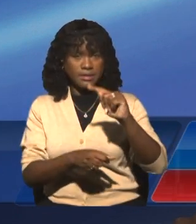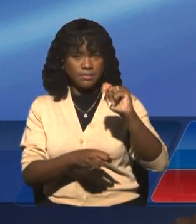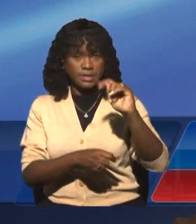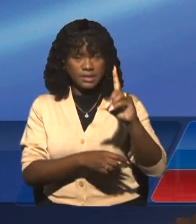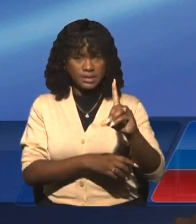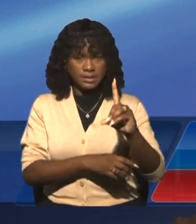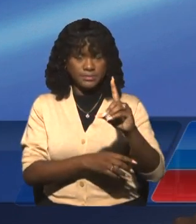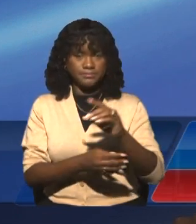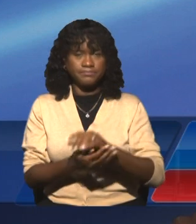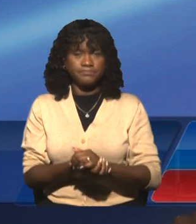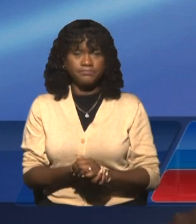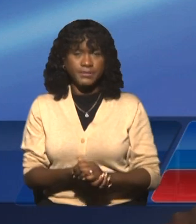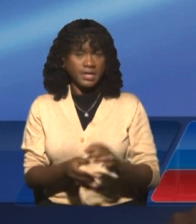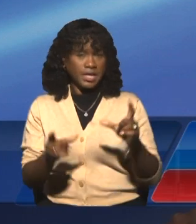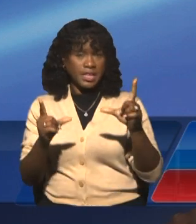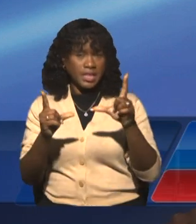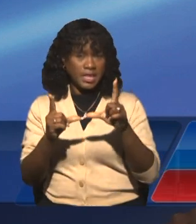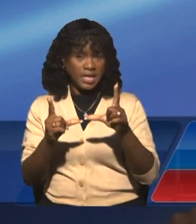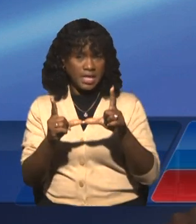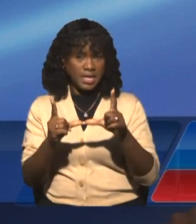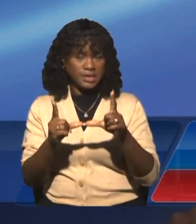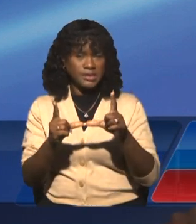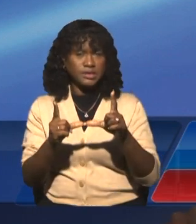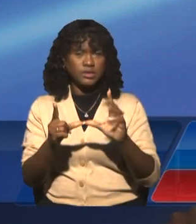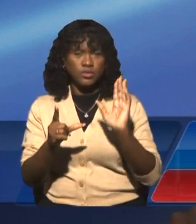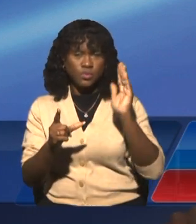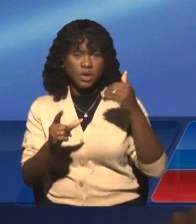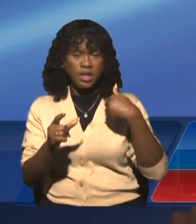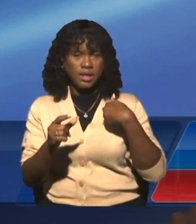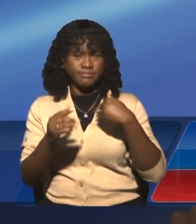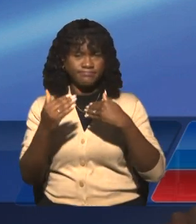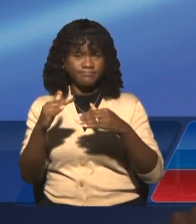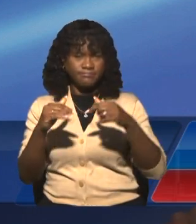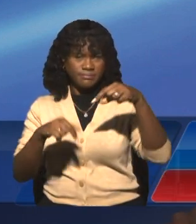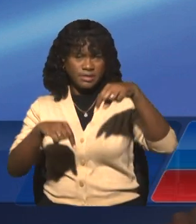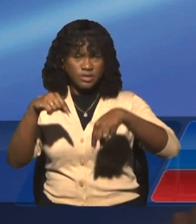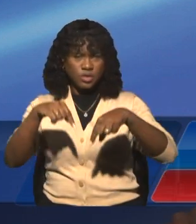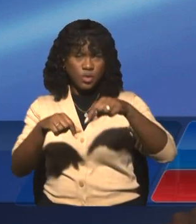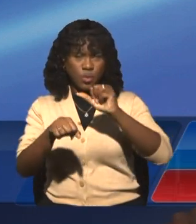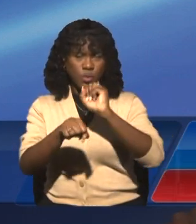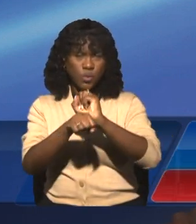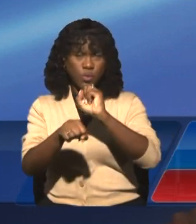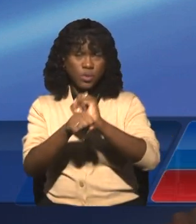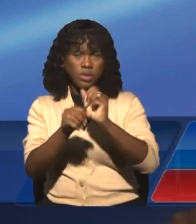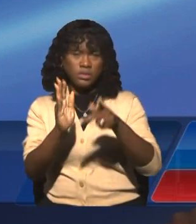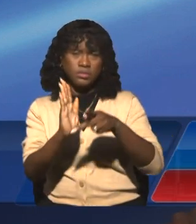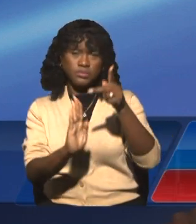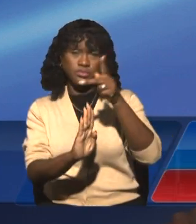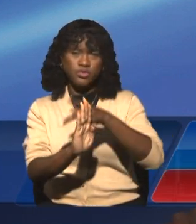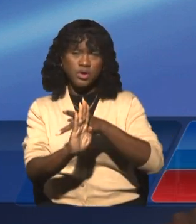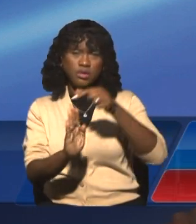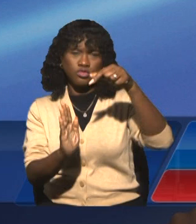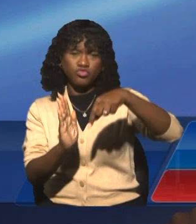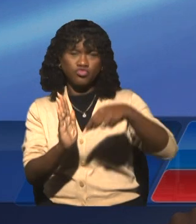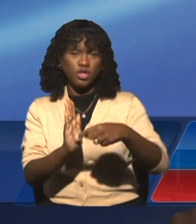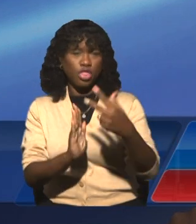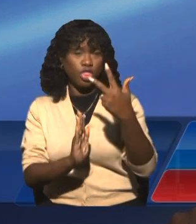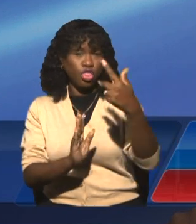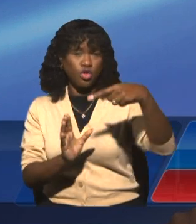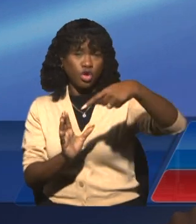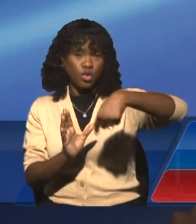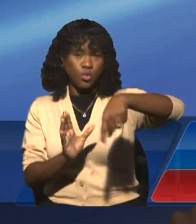Incorporated. The licensee has committed to a minimum exploration work program, which includes the drilling of 3 wells